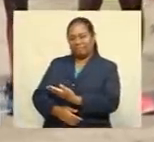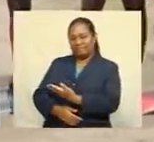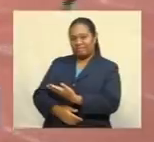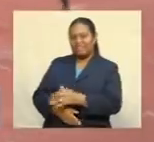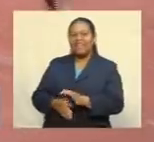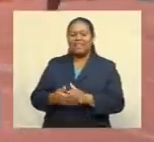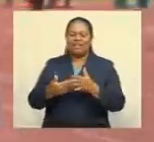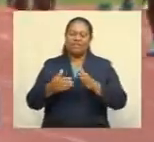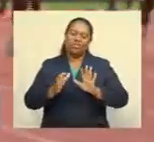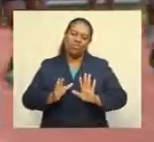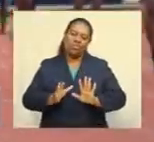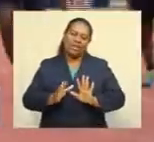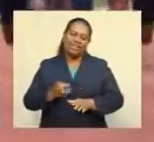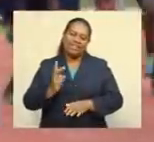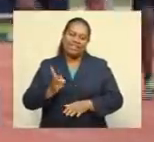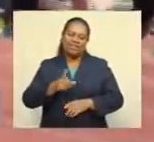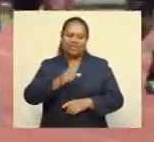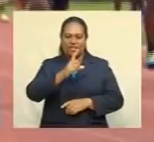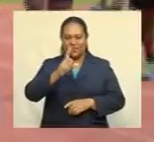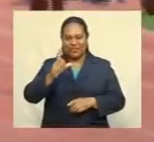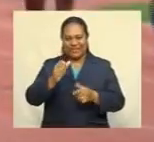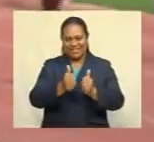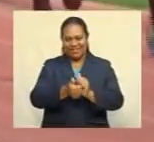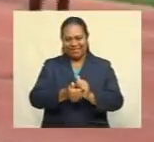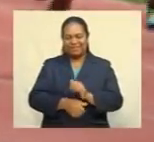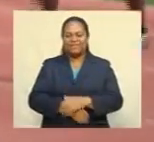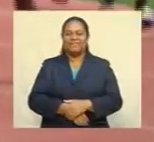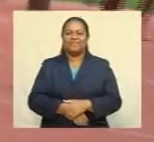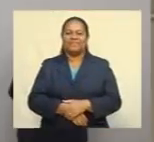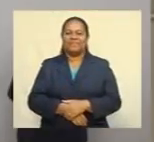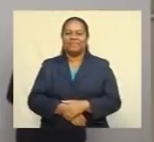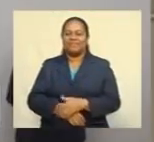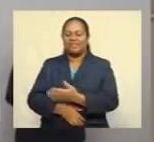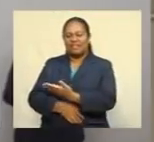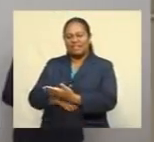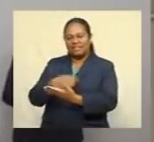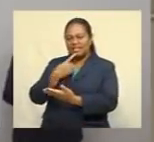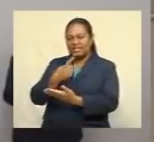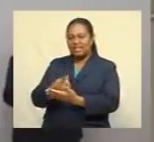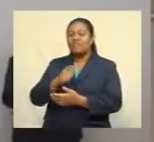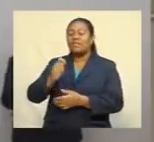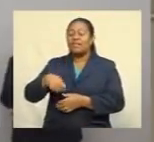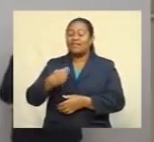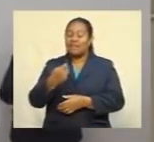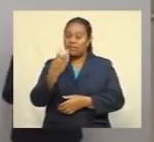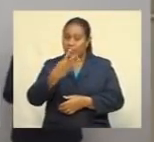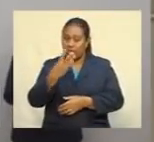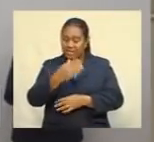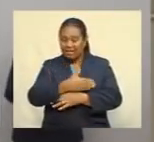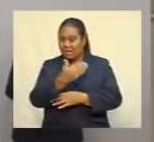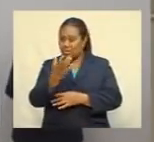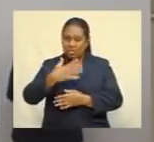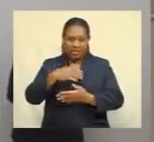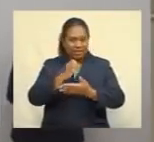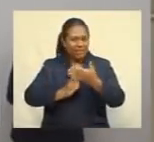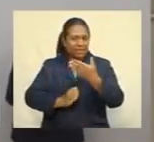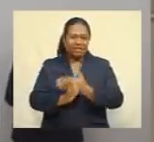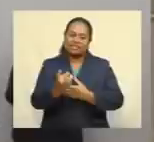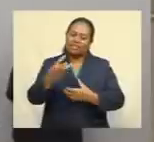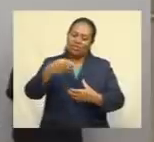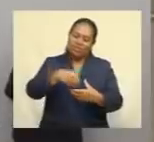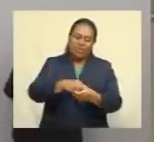wait a little longer for the Coca-Cola Games. Major events on the calendar over the next 14 days, including the Coca-Cola